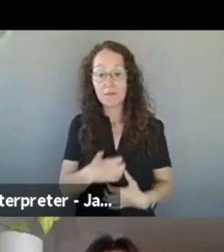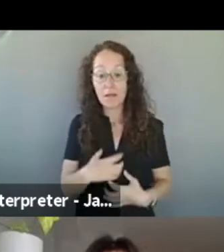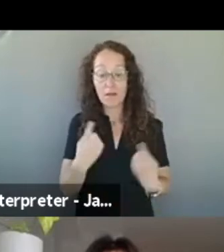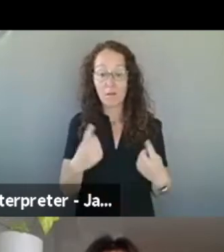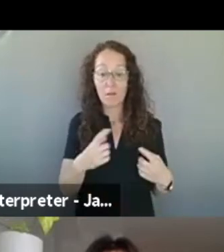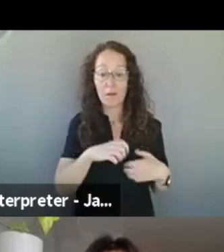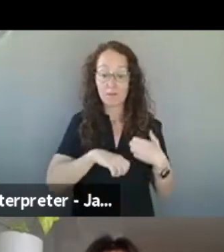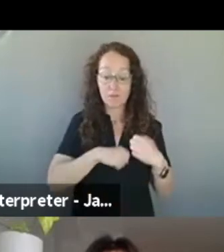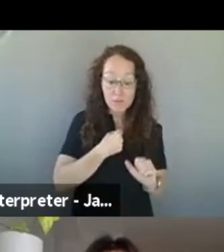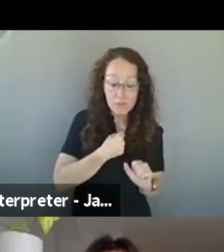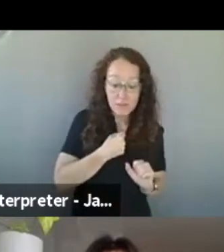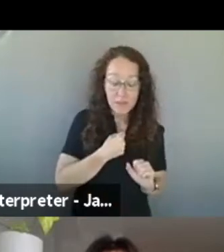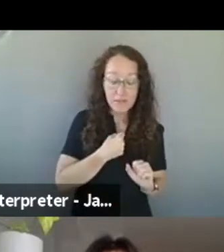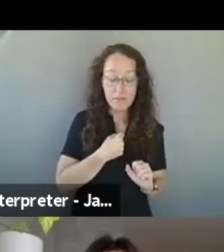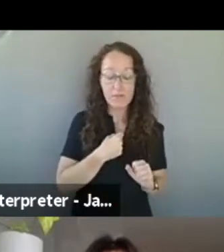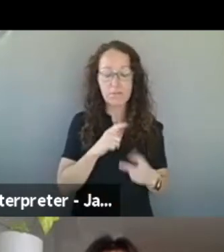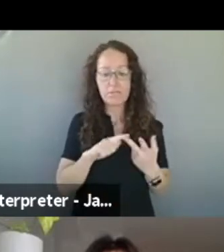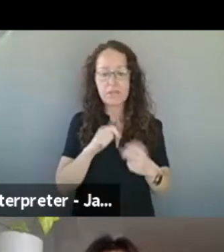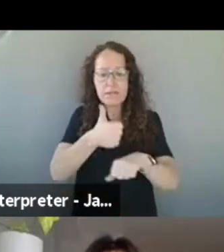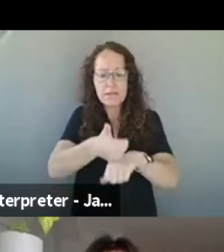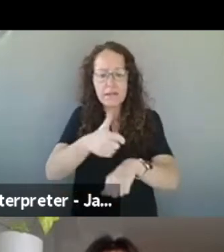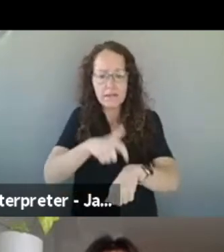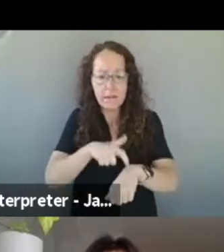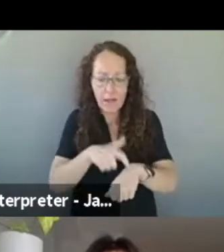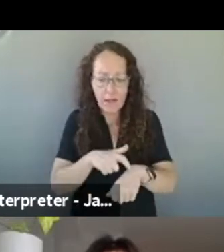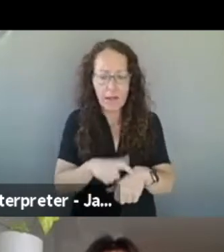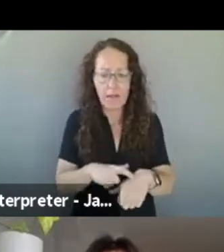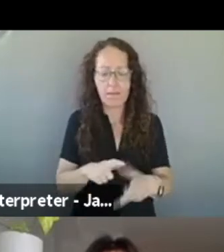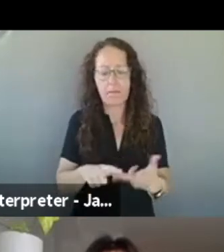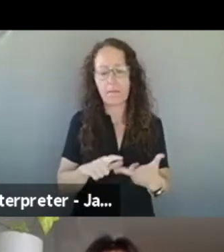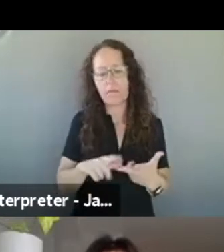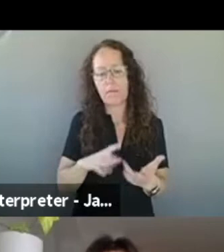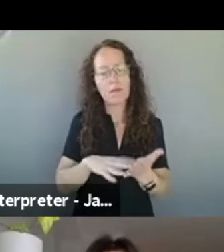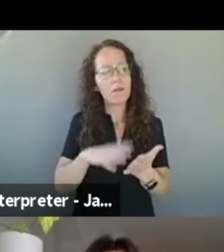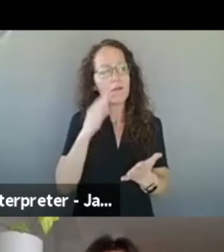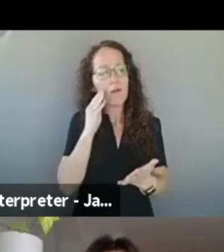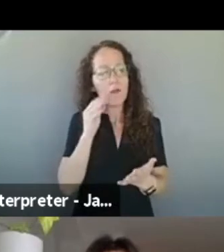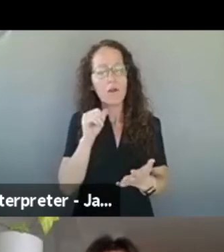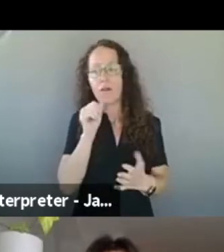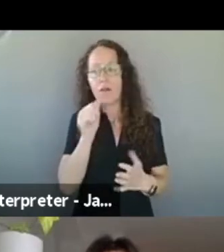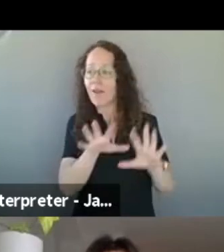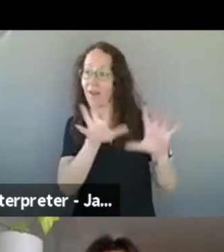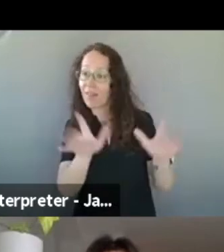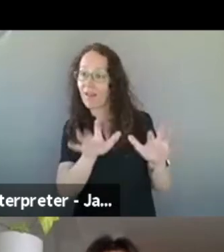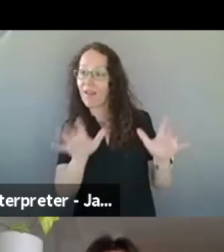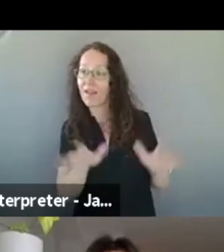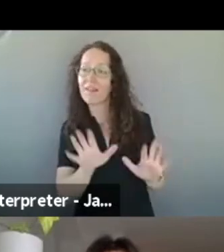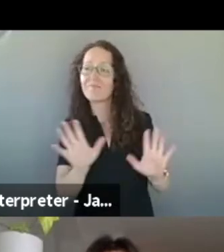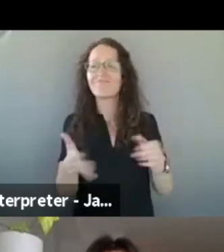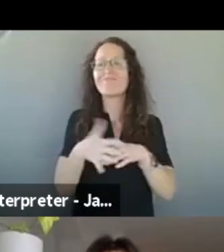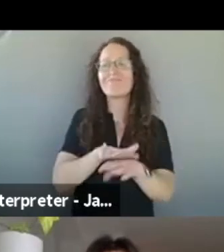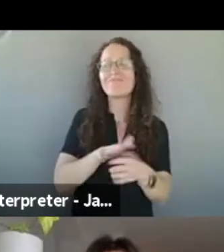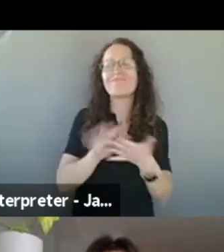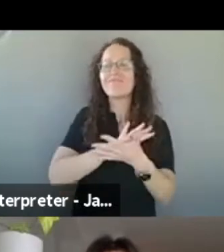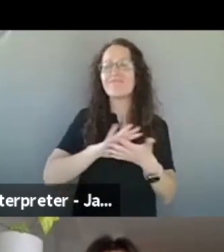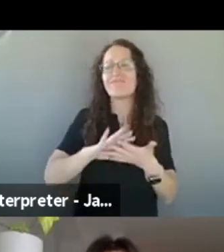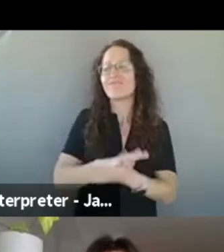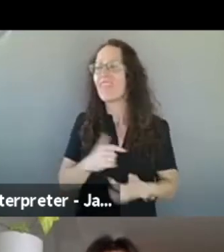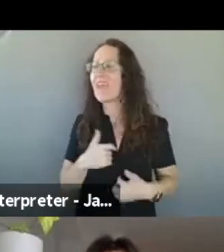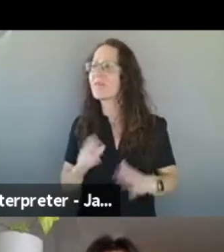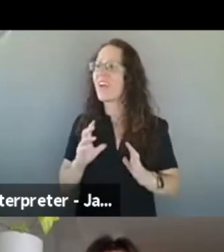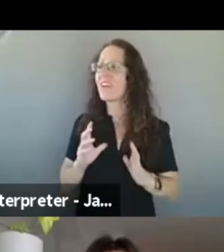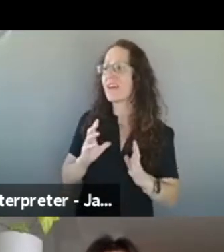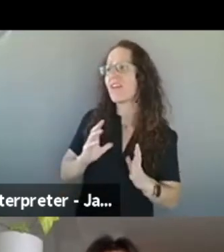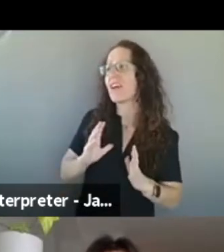we learn to not dress it up and say we're fine, when we're willing